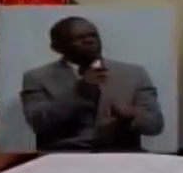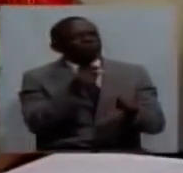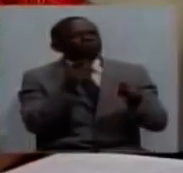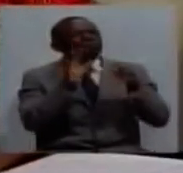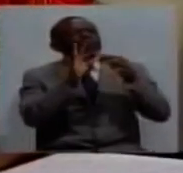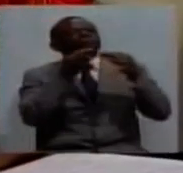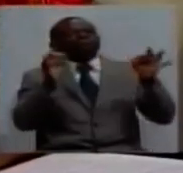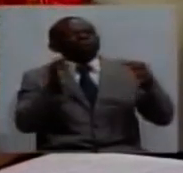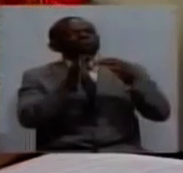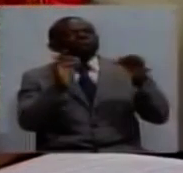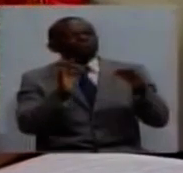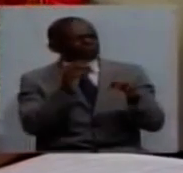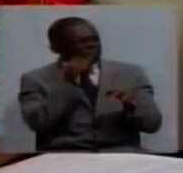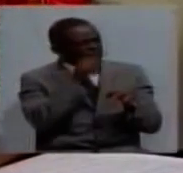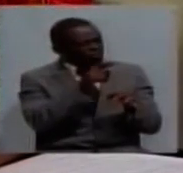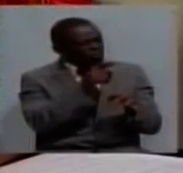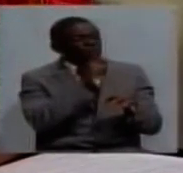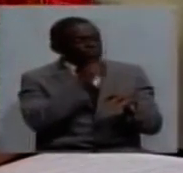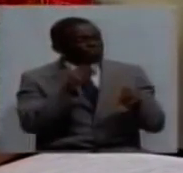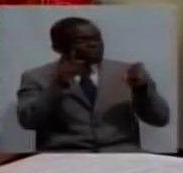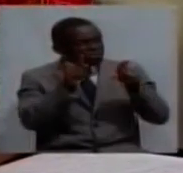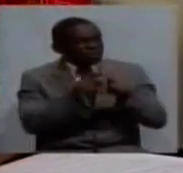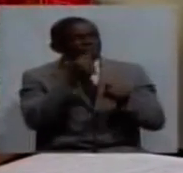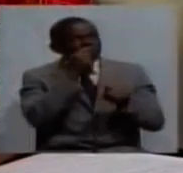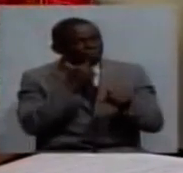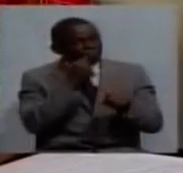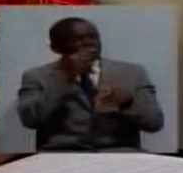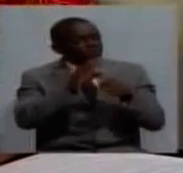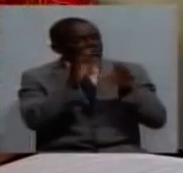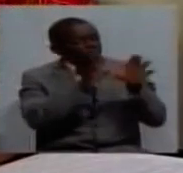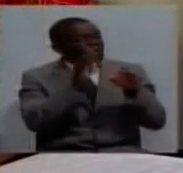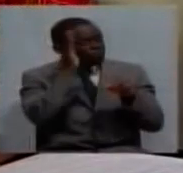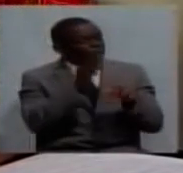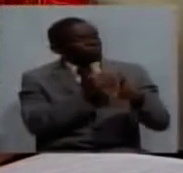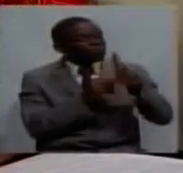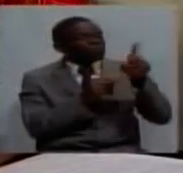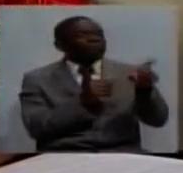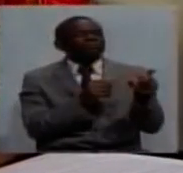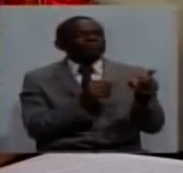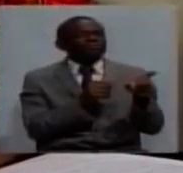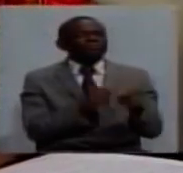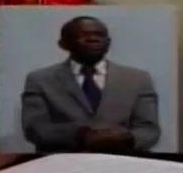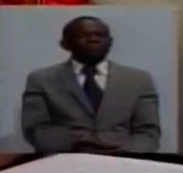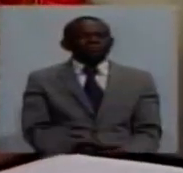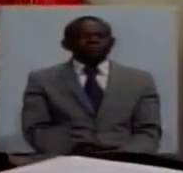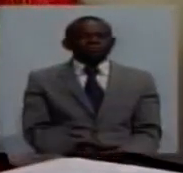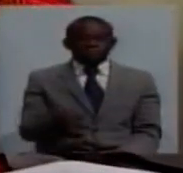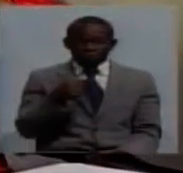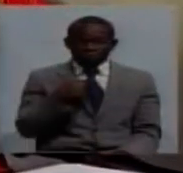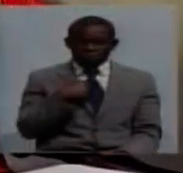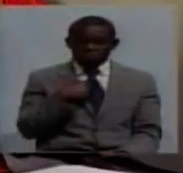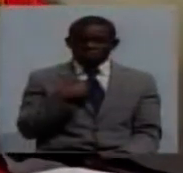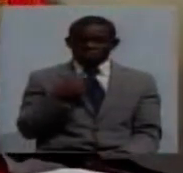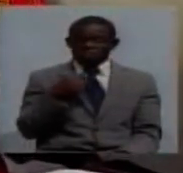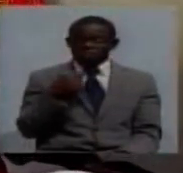I think that one of the things we have done is actually to measure what we're saying we are doing. So if I'm a